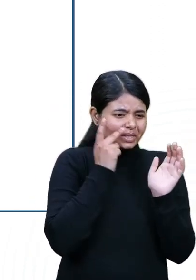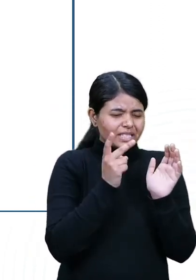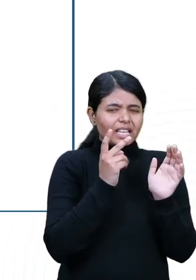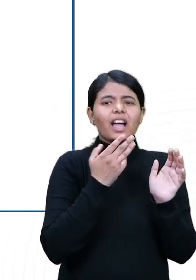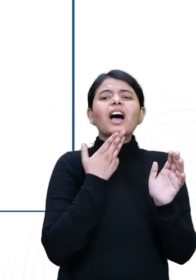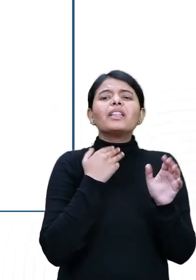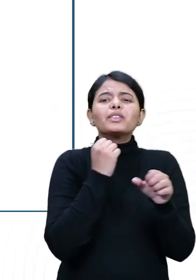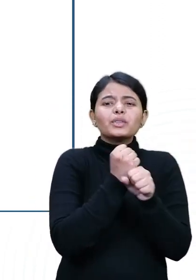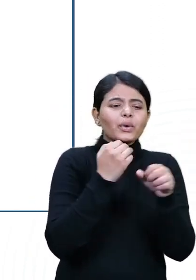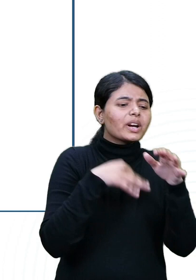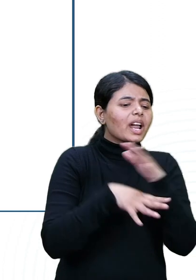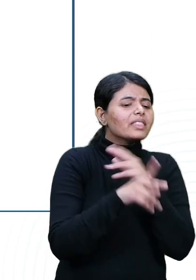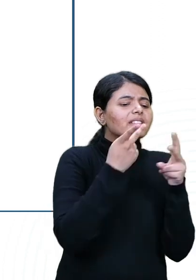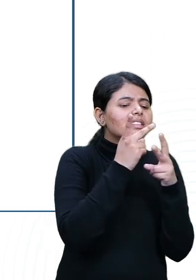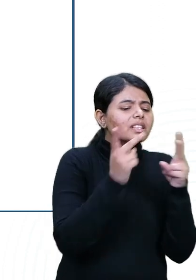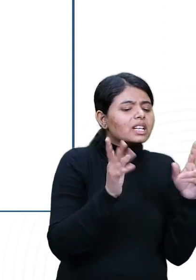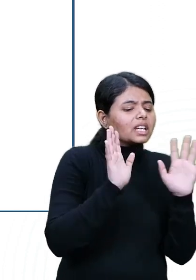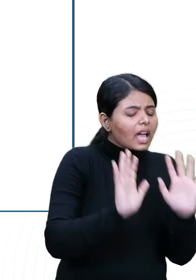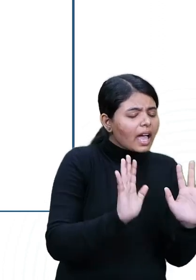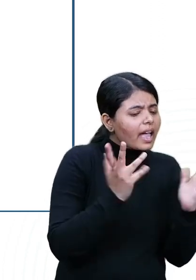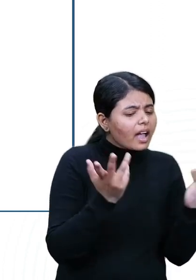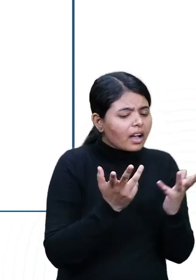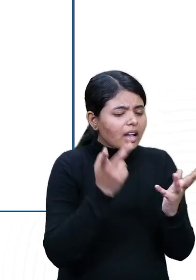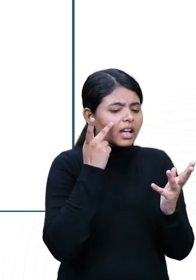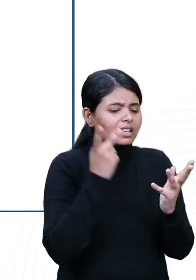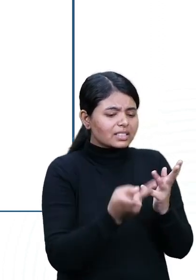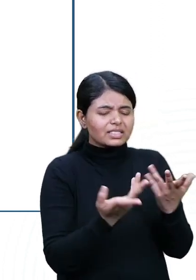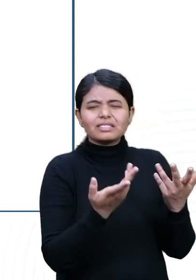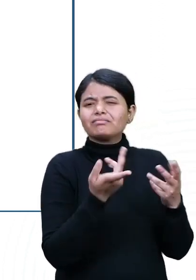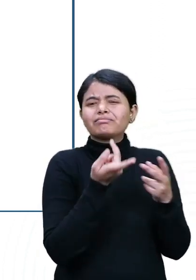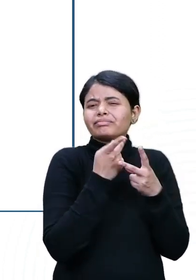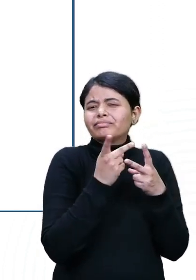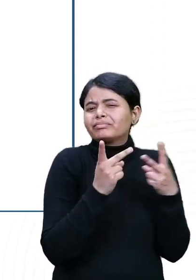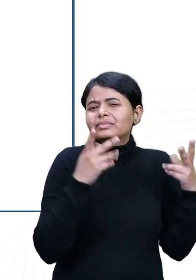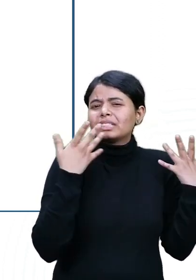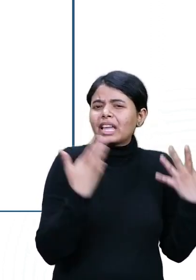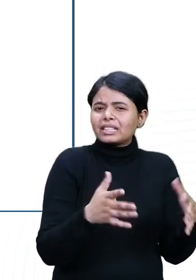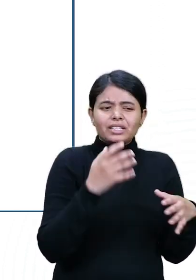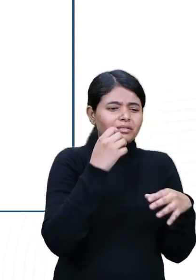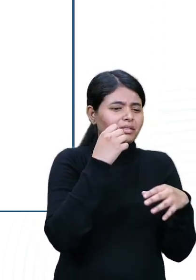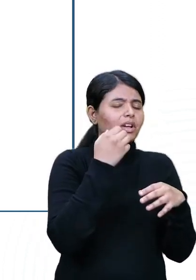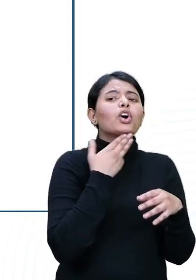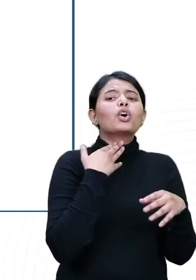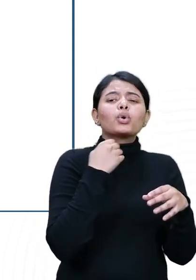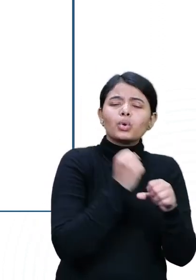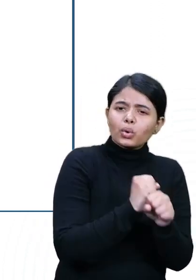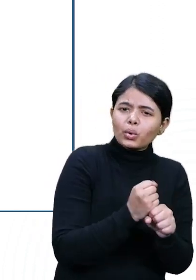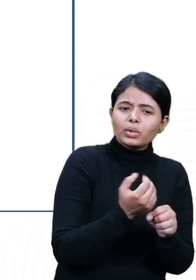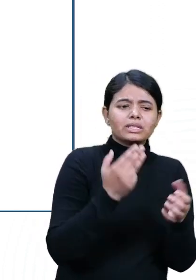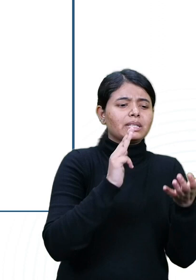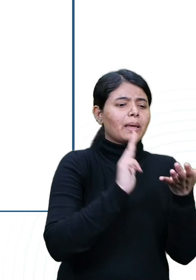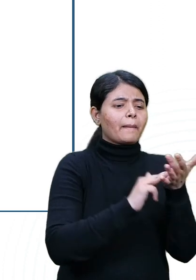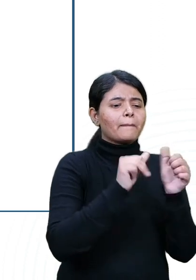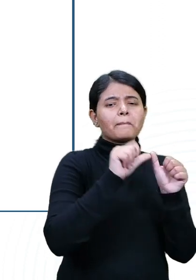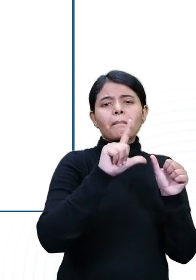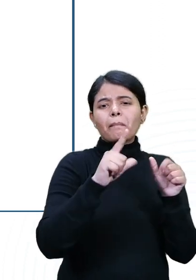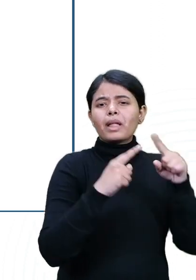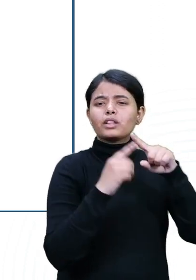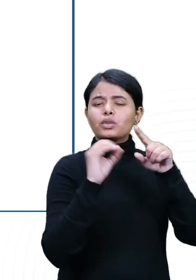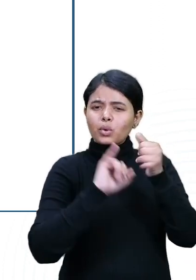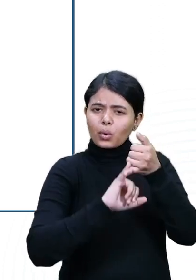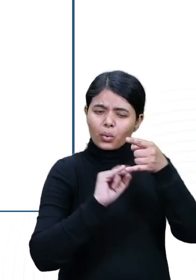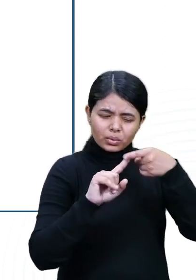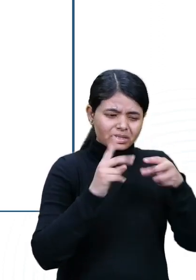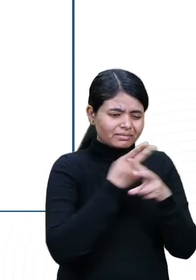the particular specific retention time for mannose or galactose or any glucanac or galnic. And we